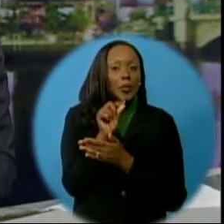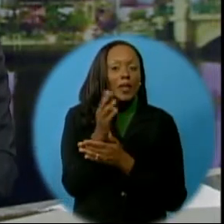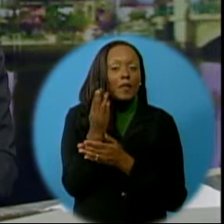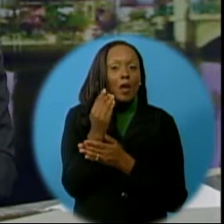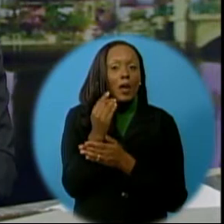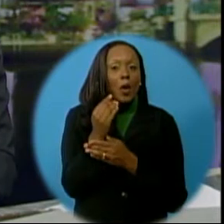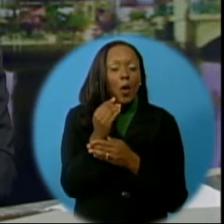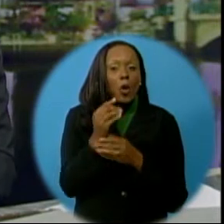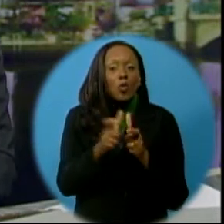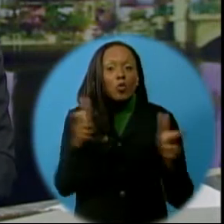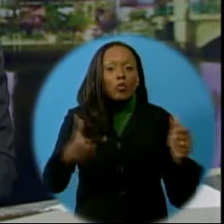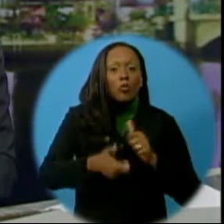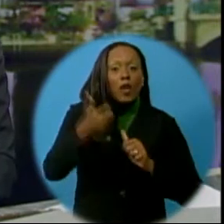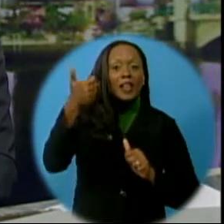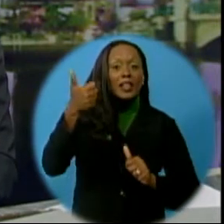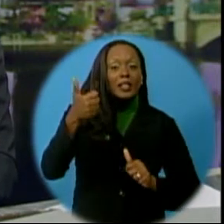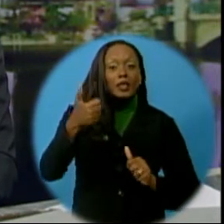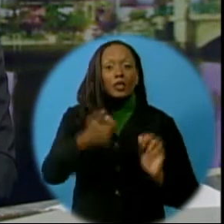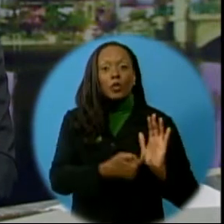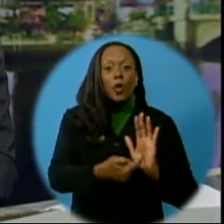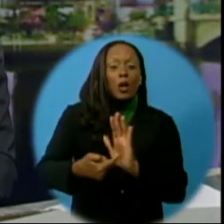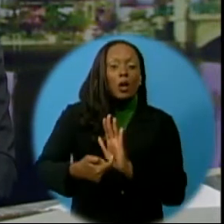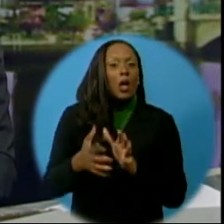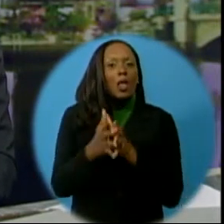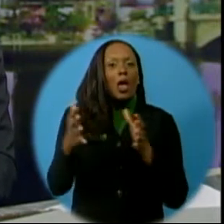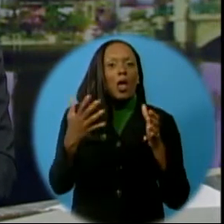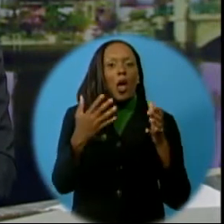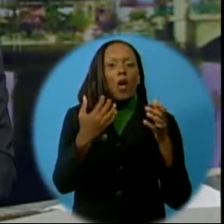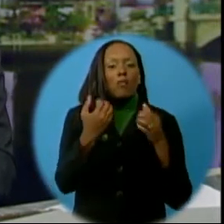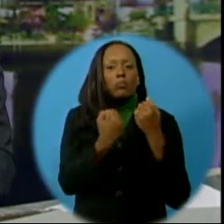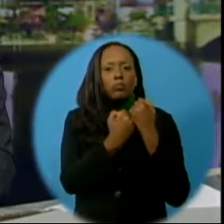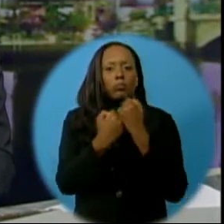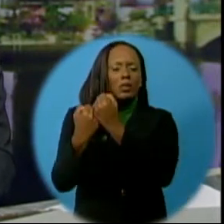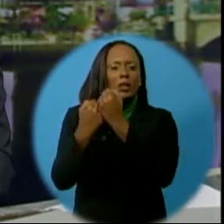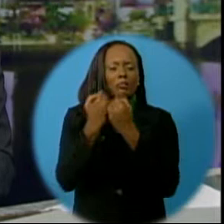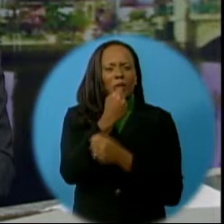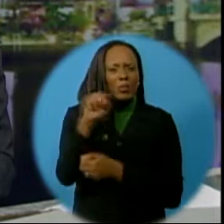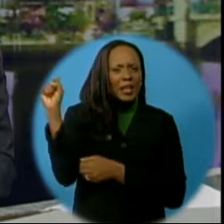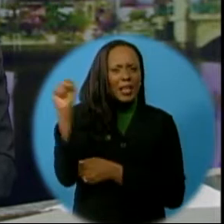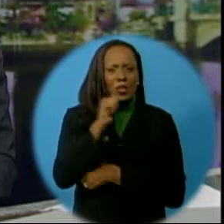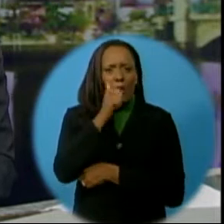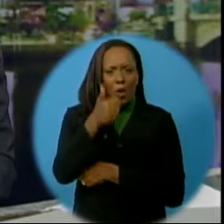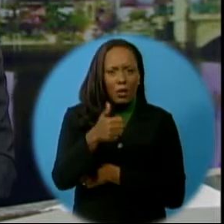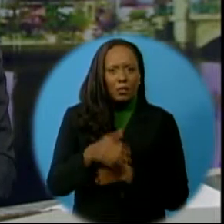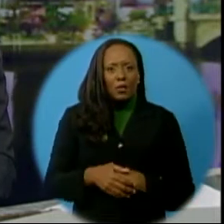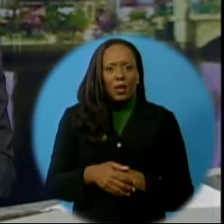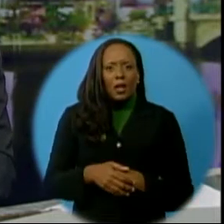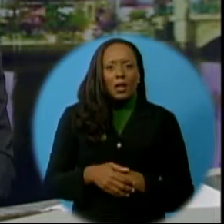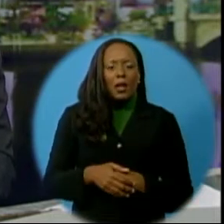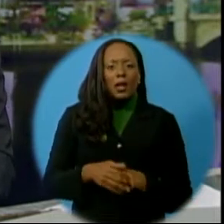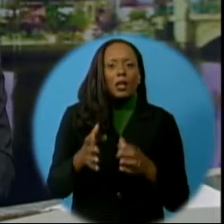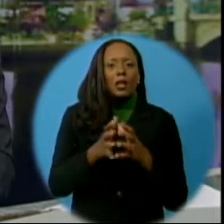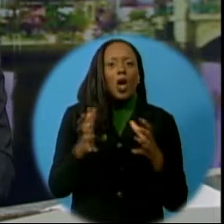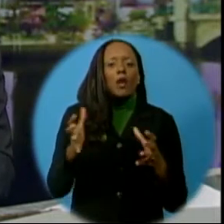show, protests have been the highlight leading up to tomorrow's start of the FIFA World Cup in Brazil, as a number of